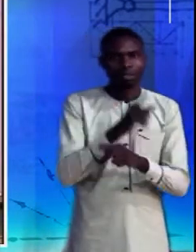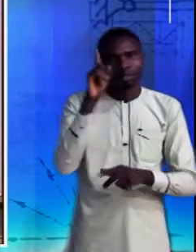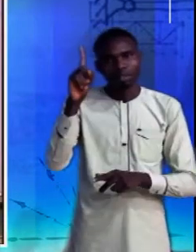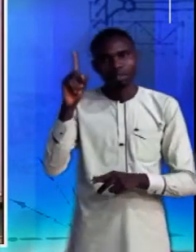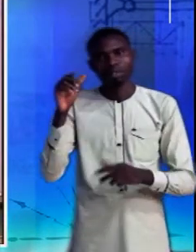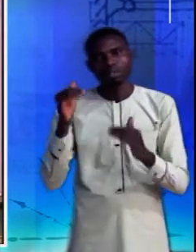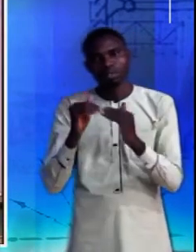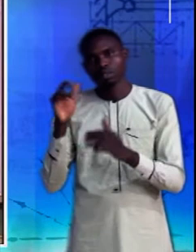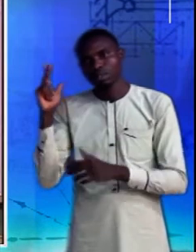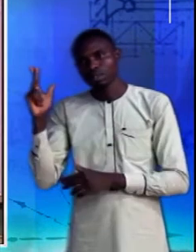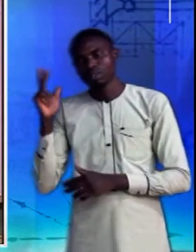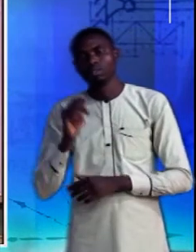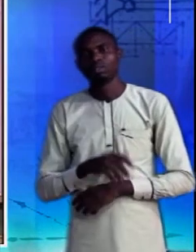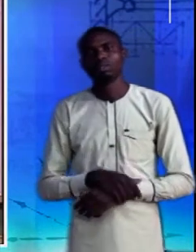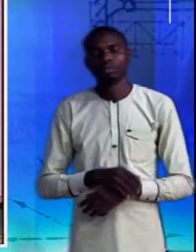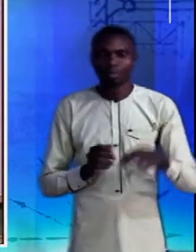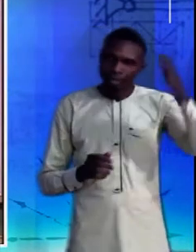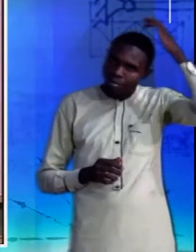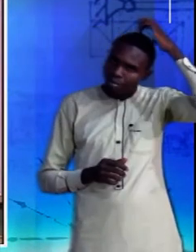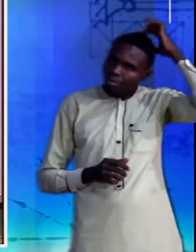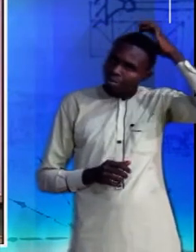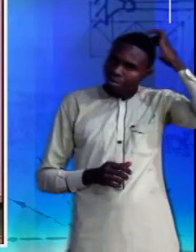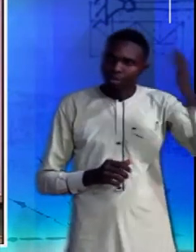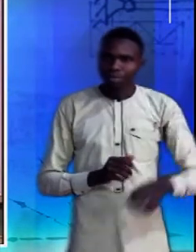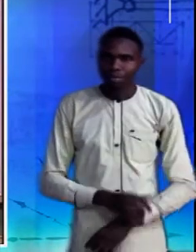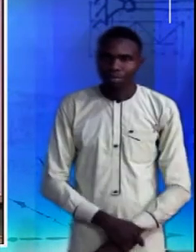have something greater than 52